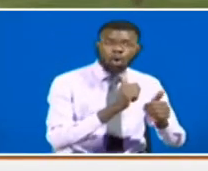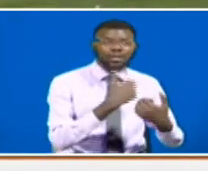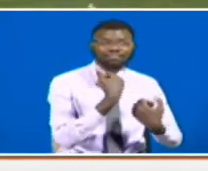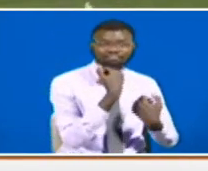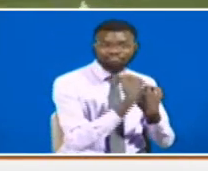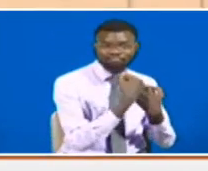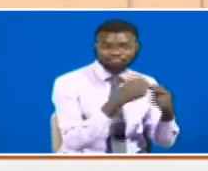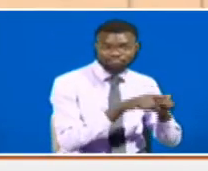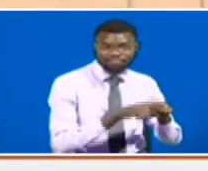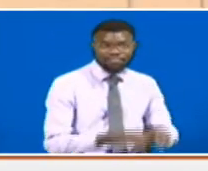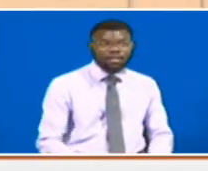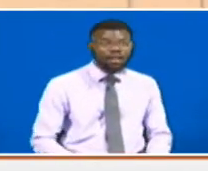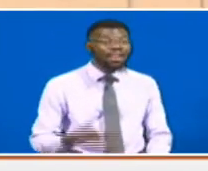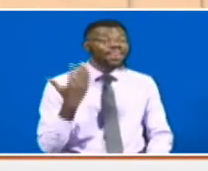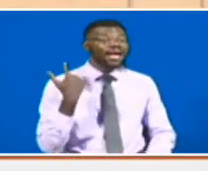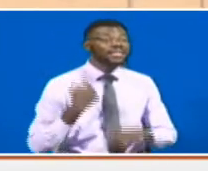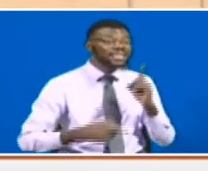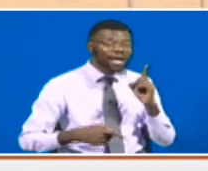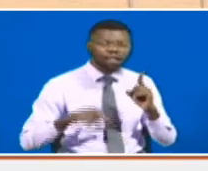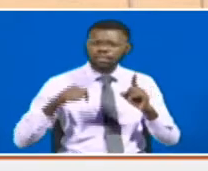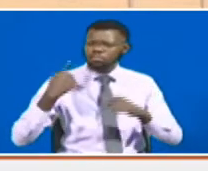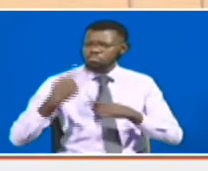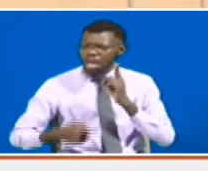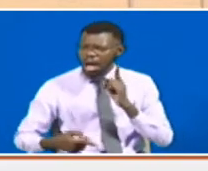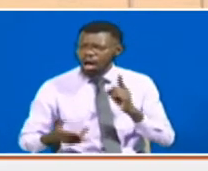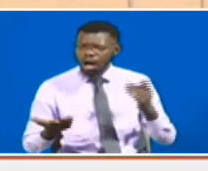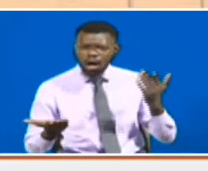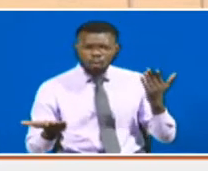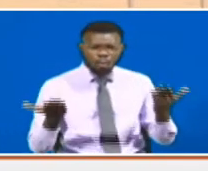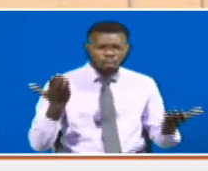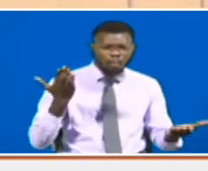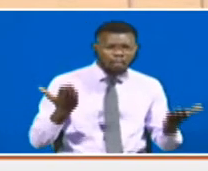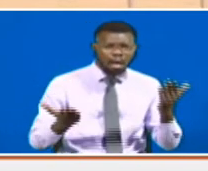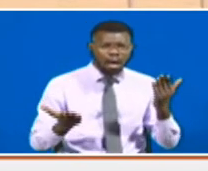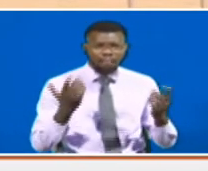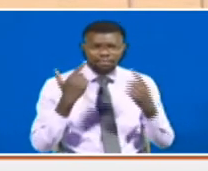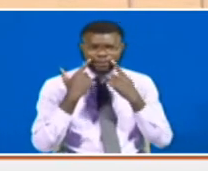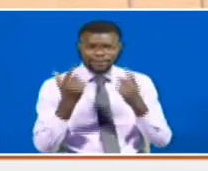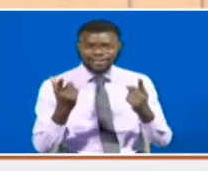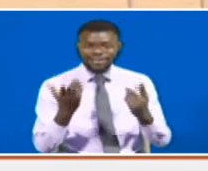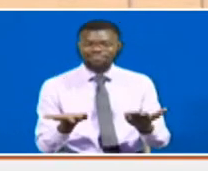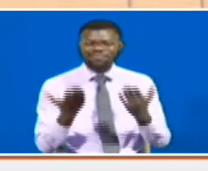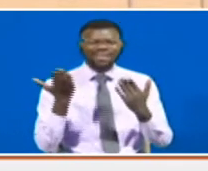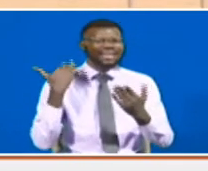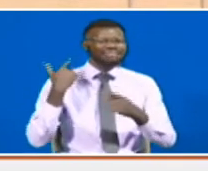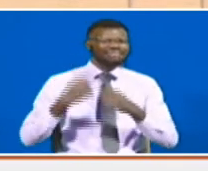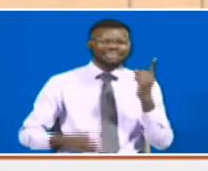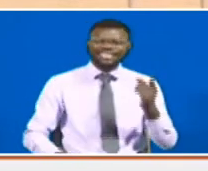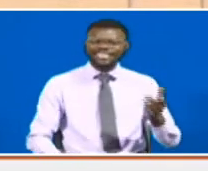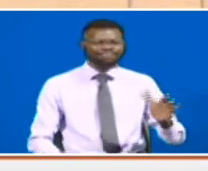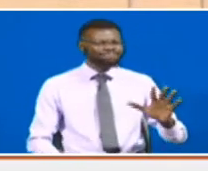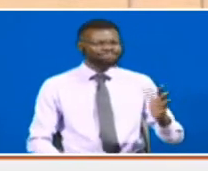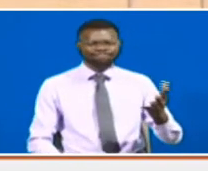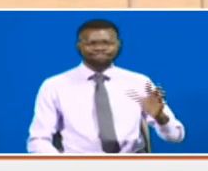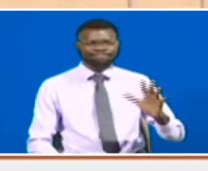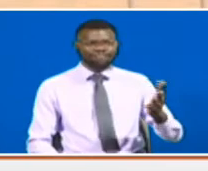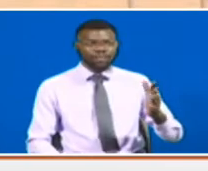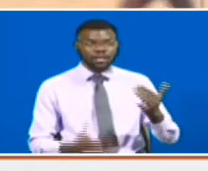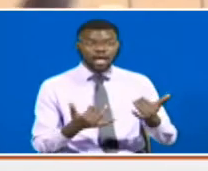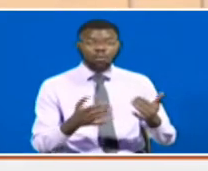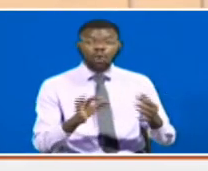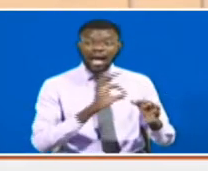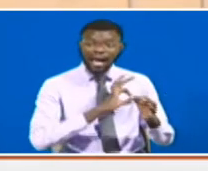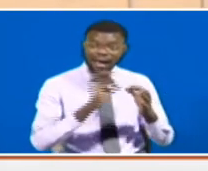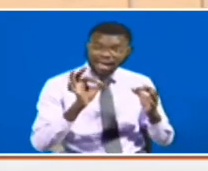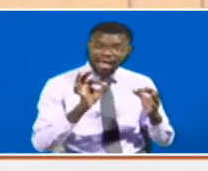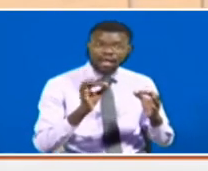last year na this year, naona niko na improvement, si kama last year. Naona speed inakuja,